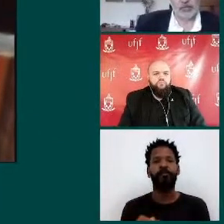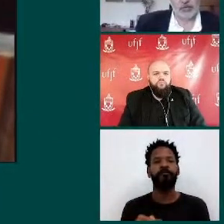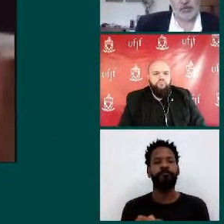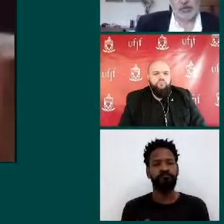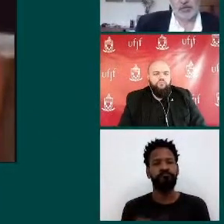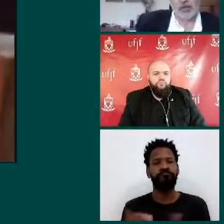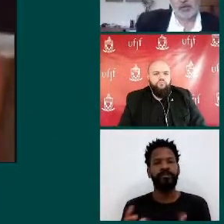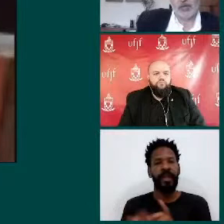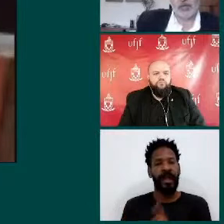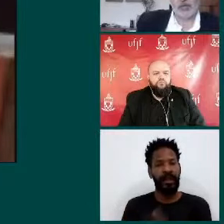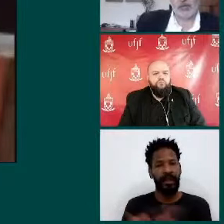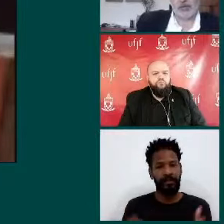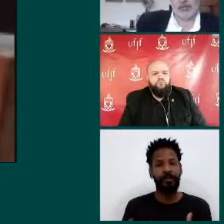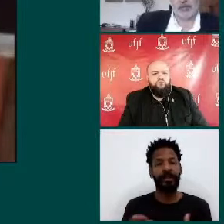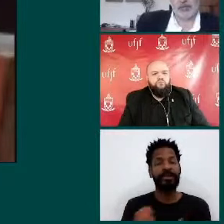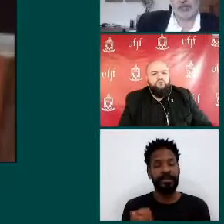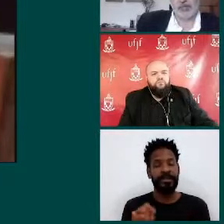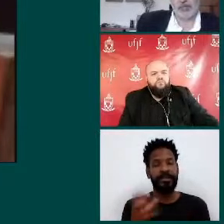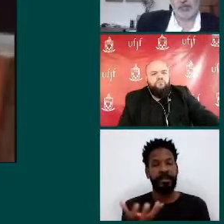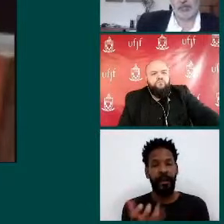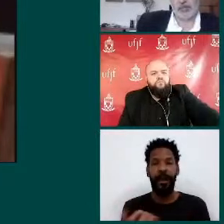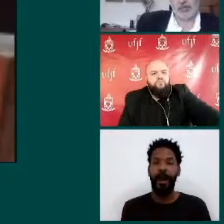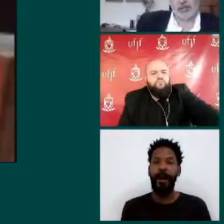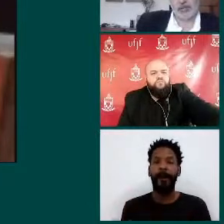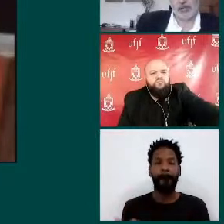We are